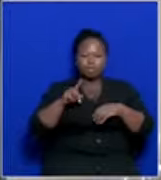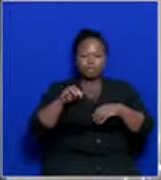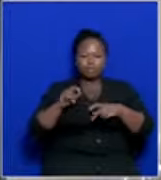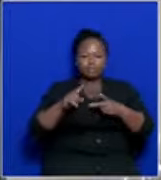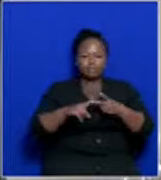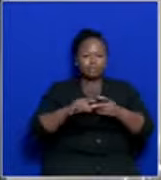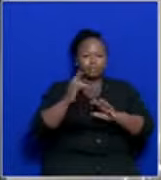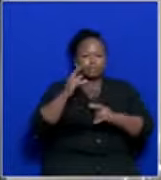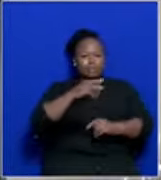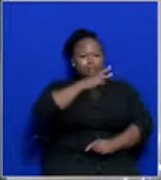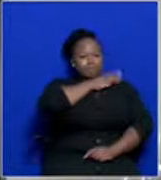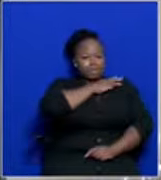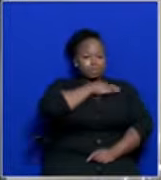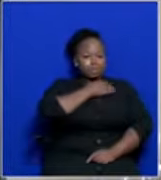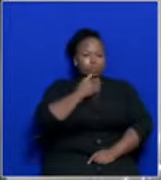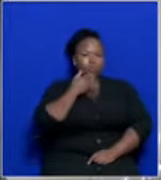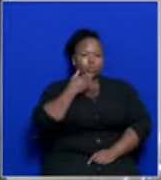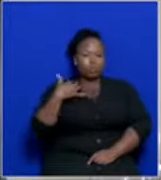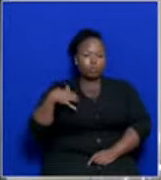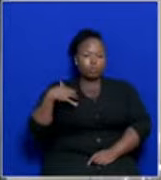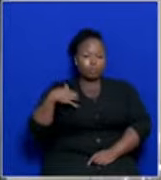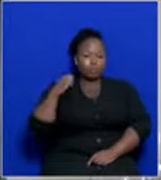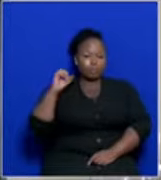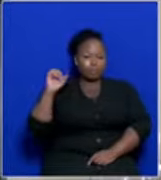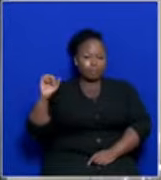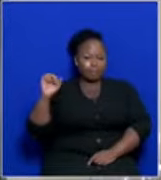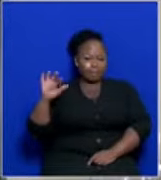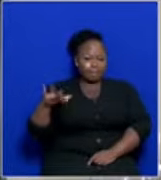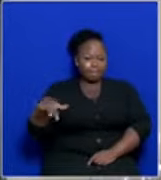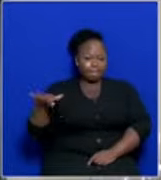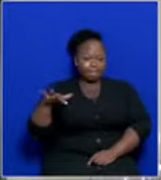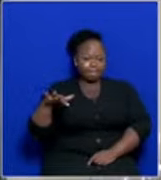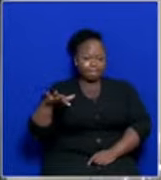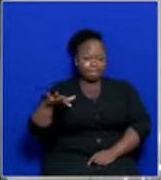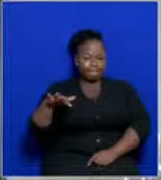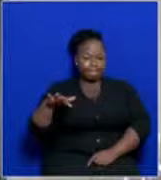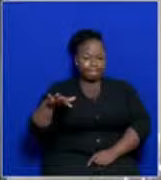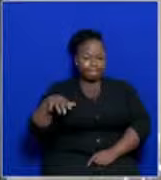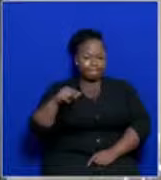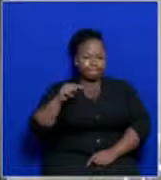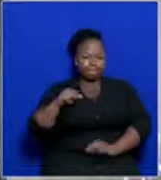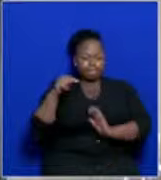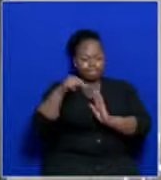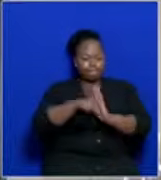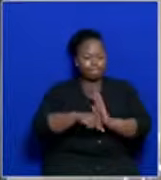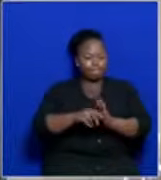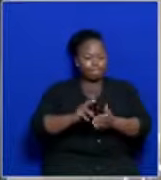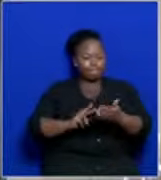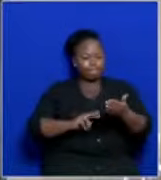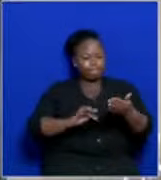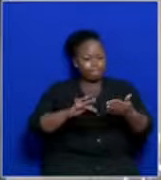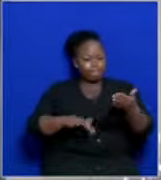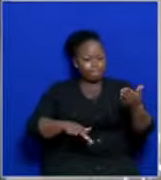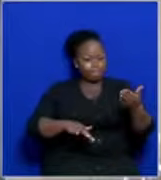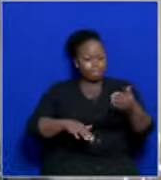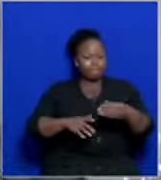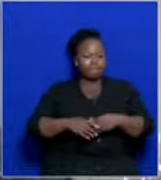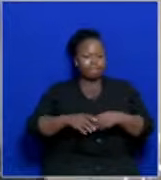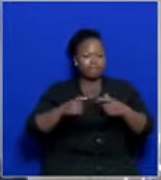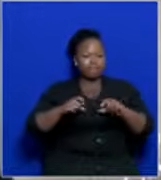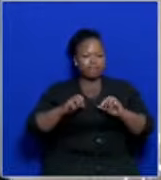being of Ekurhuleni. Now, can you deal with the contents of this chapter as it starts from paragraph 90? Thank